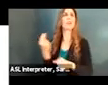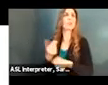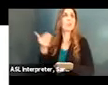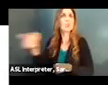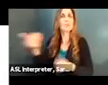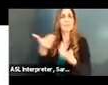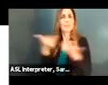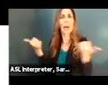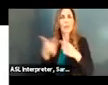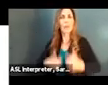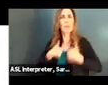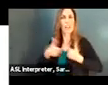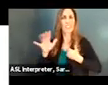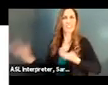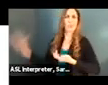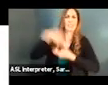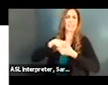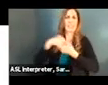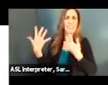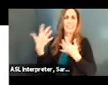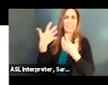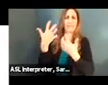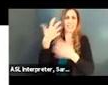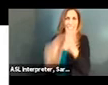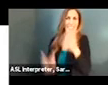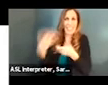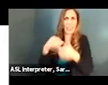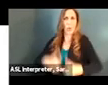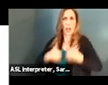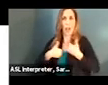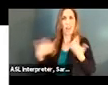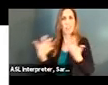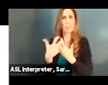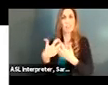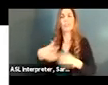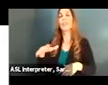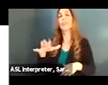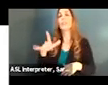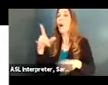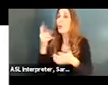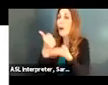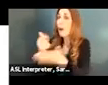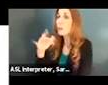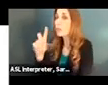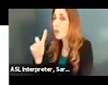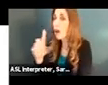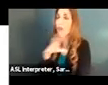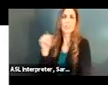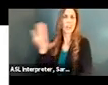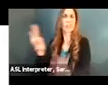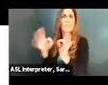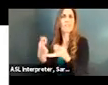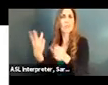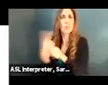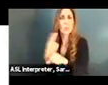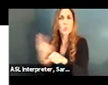We also help folks learn, and the child or the child's family learn how to use this and maintain it and whatever it